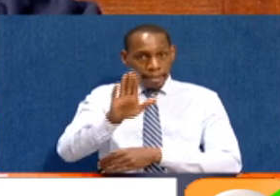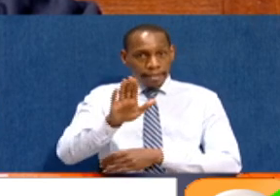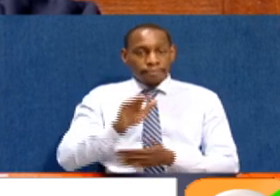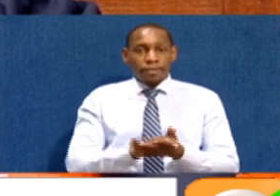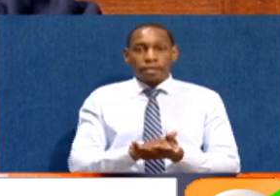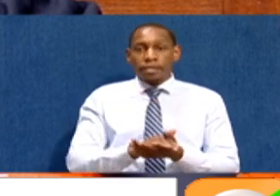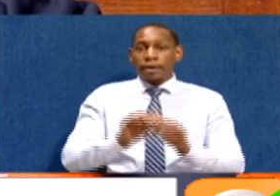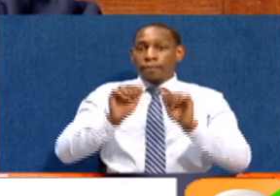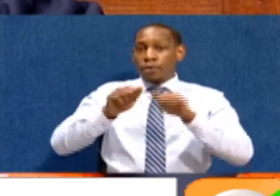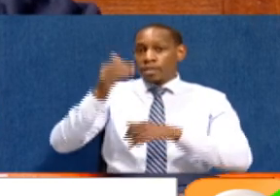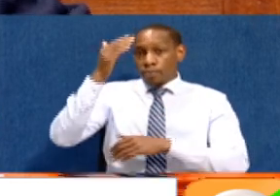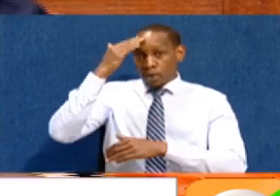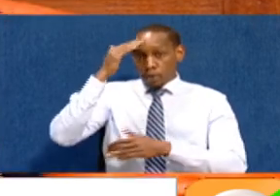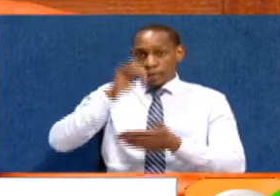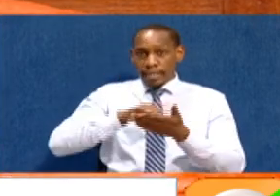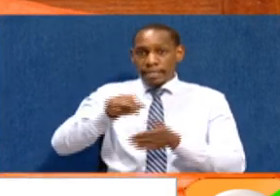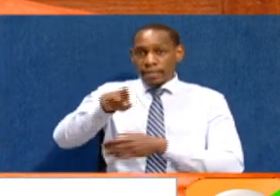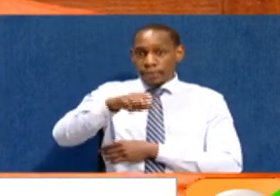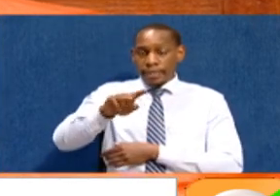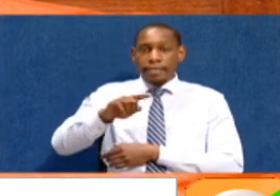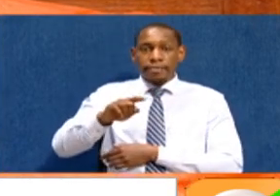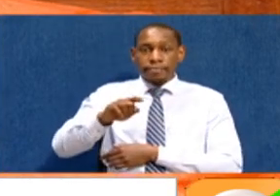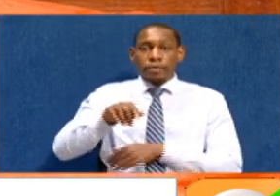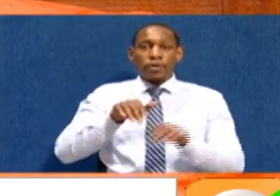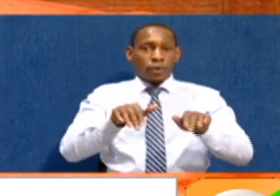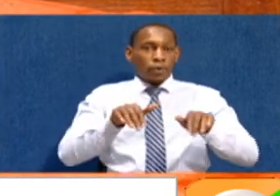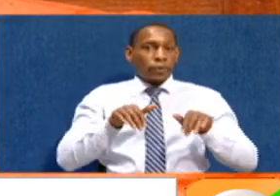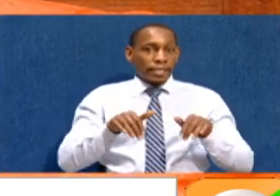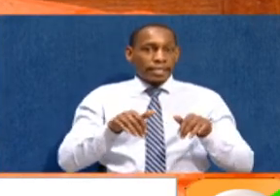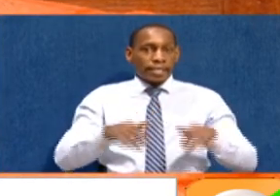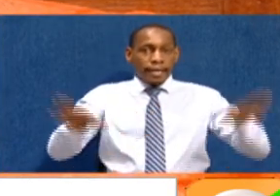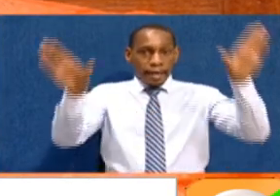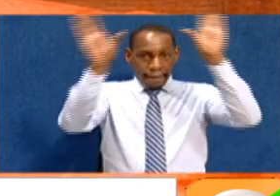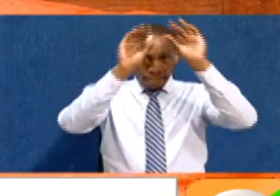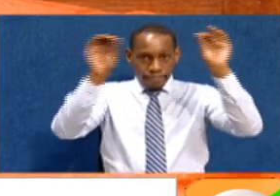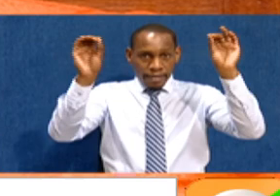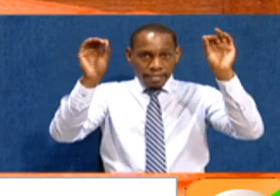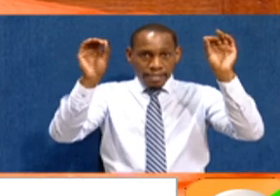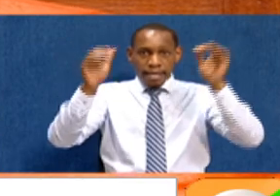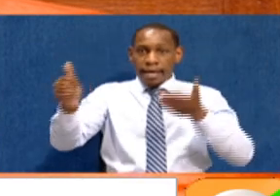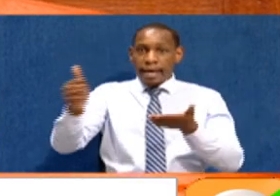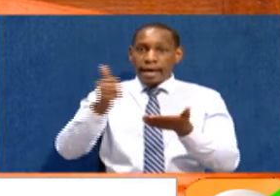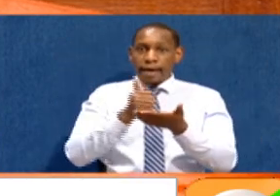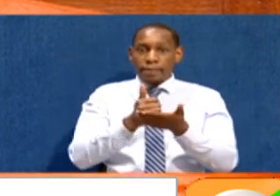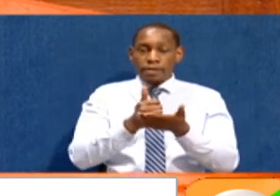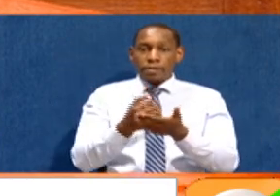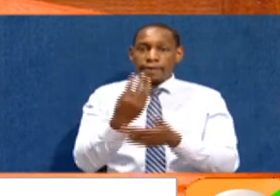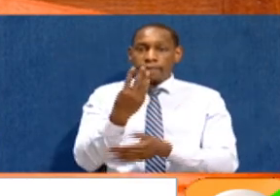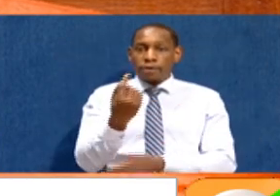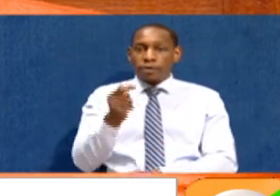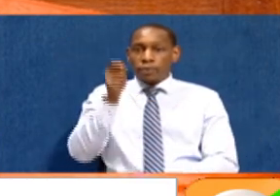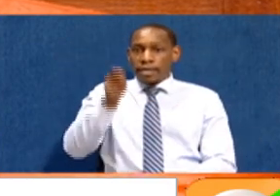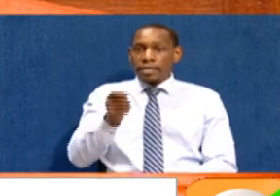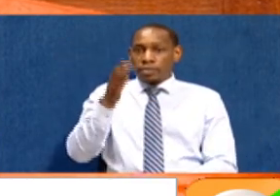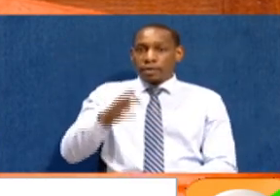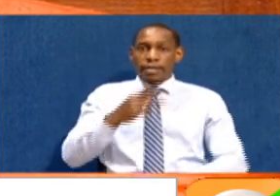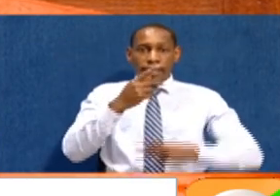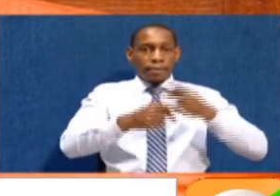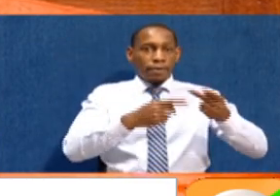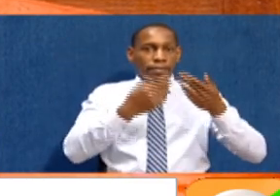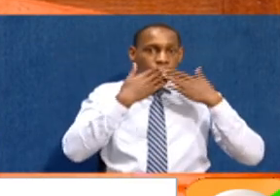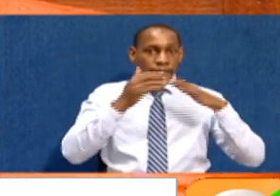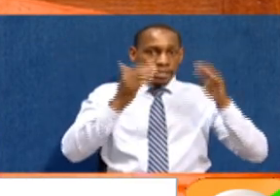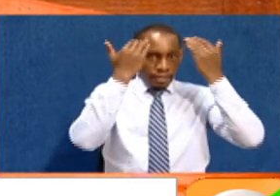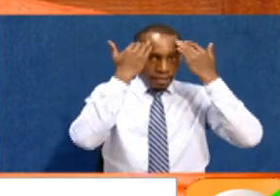would know that we are sitting and waiting for the president to appoint 41 judges. Mm-hmm. The process has gone through the